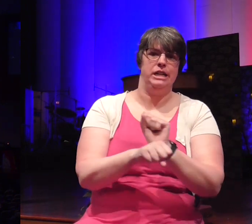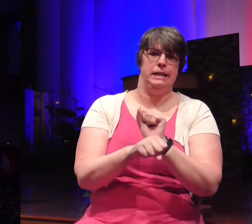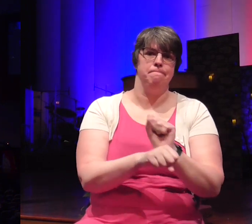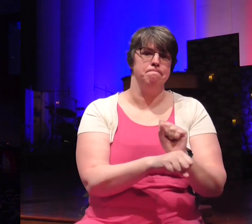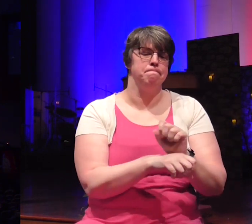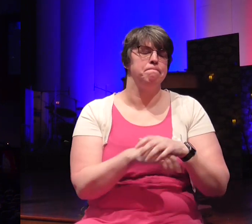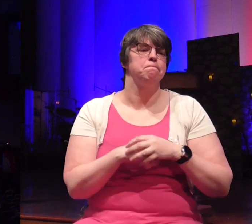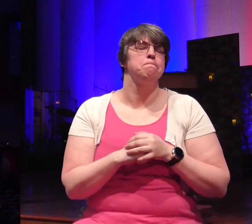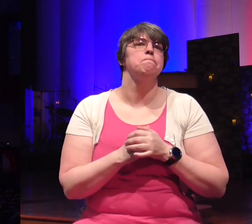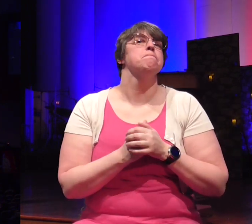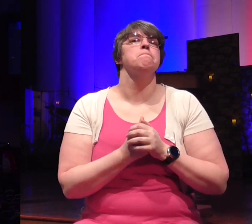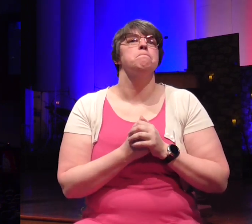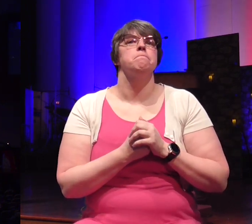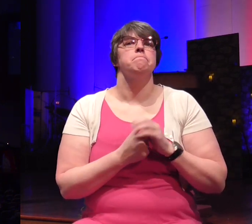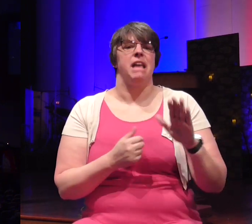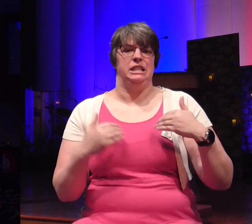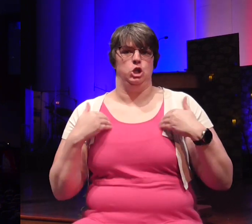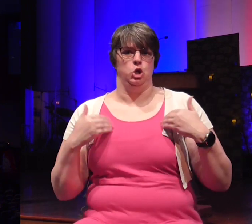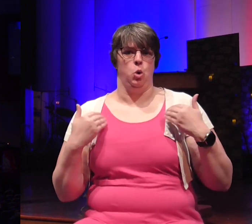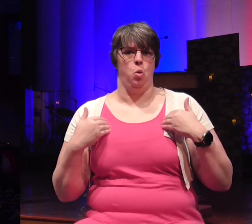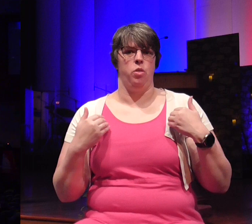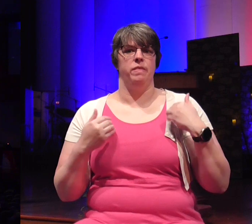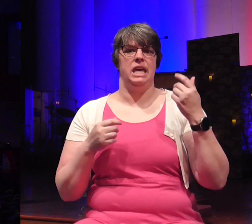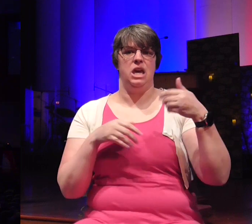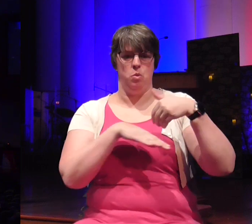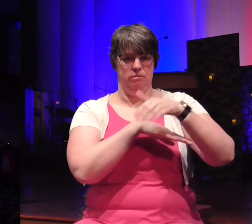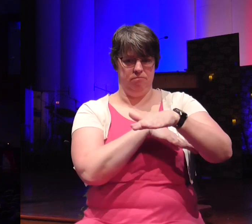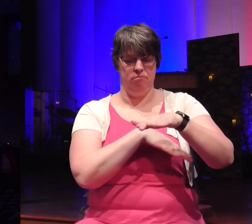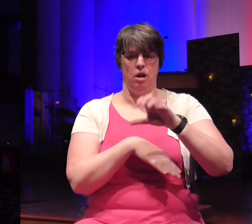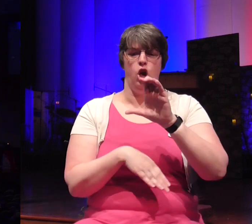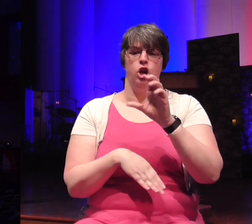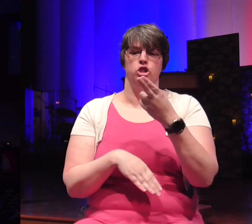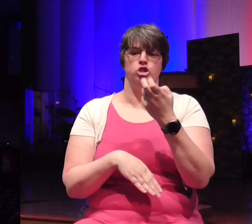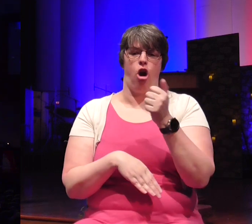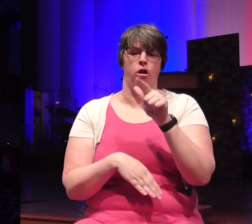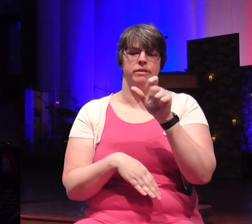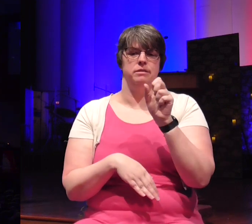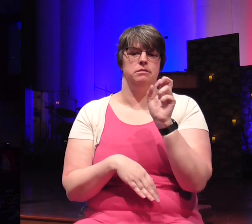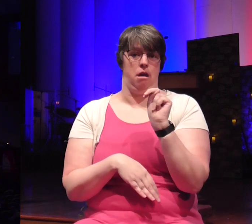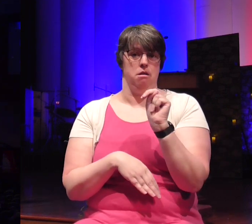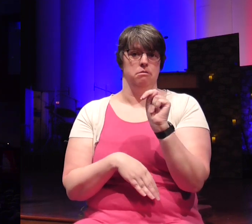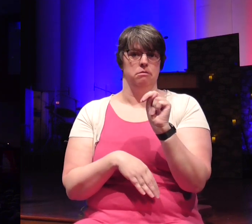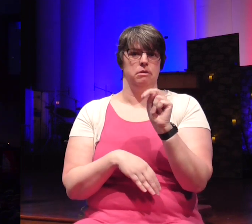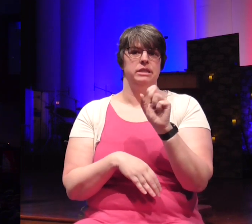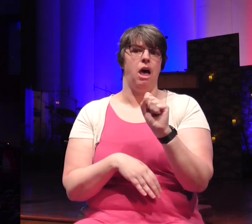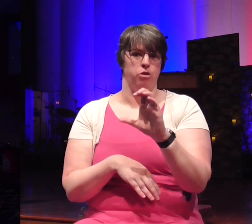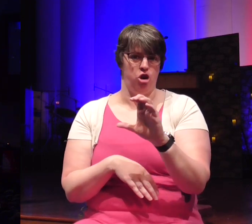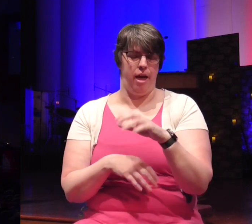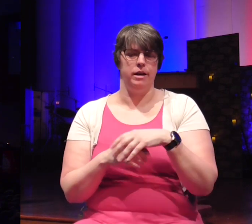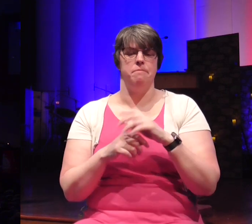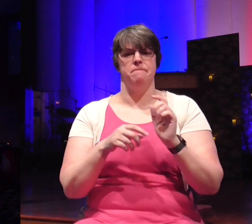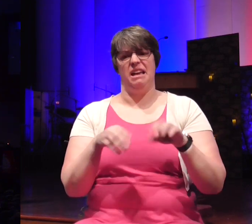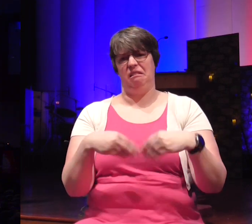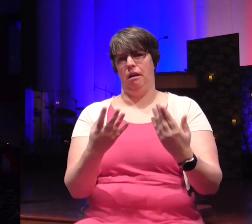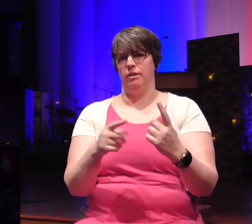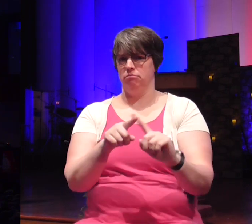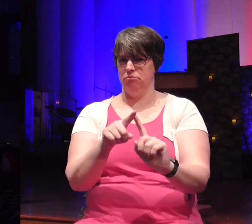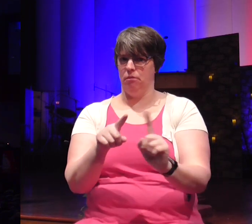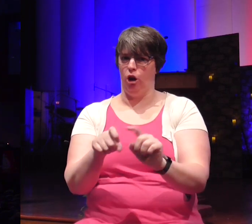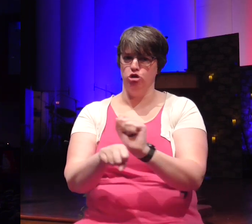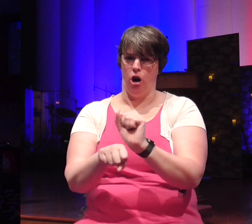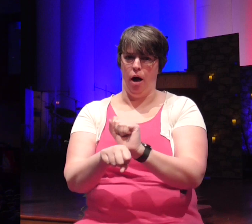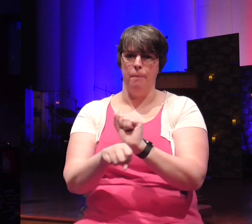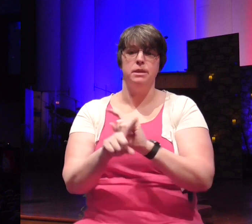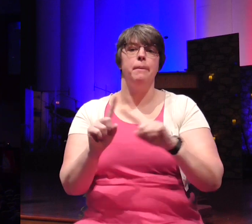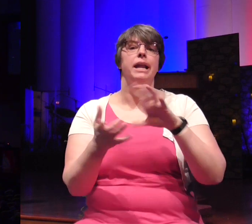them. In his youth, he was shipped to Charleston and given many jobs, but in the process, being near Charleston Harbor, he